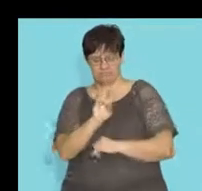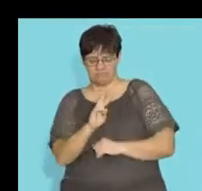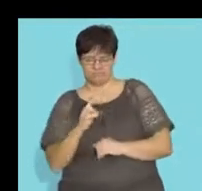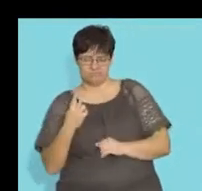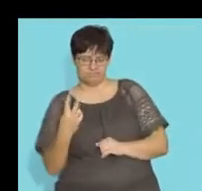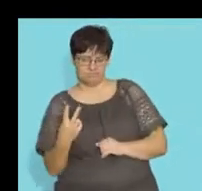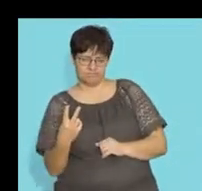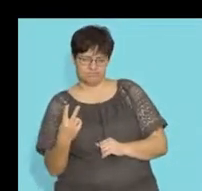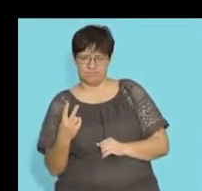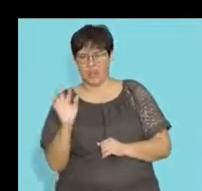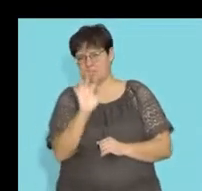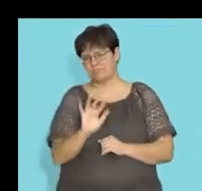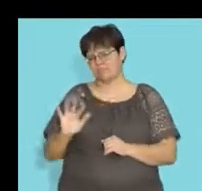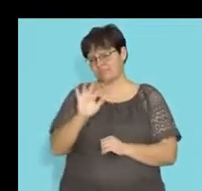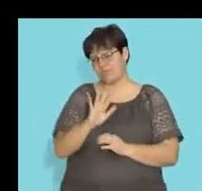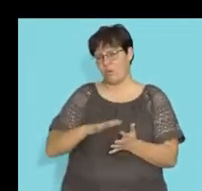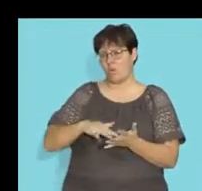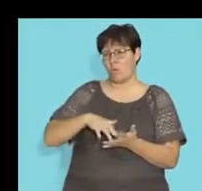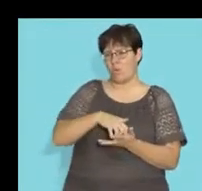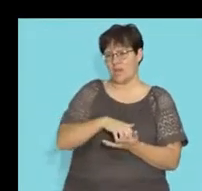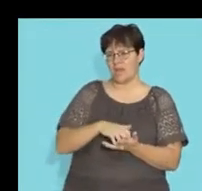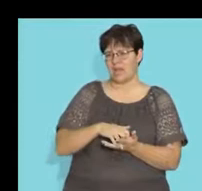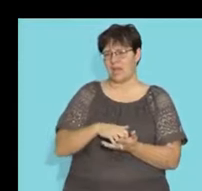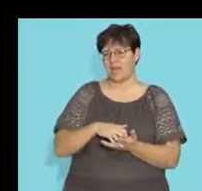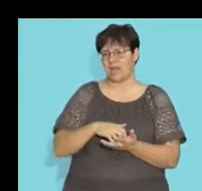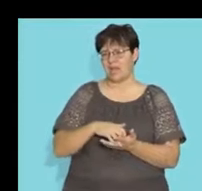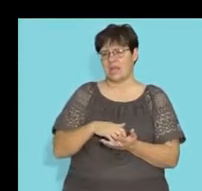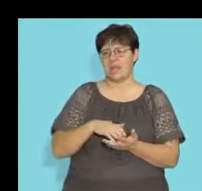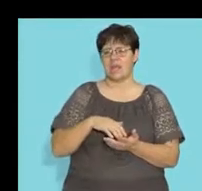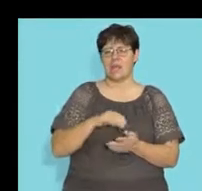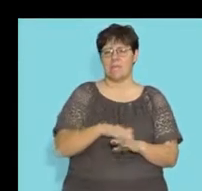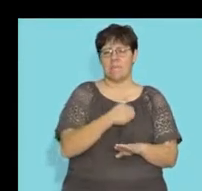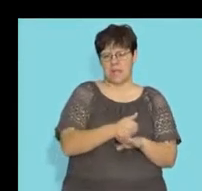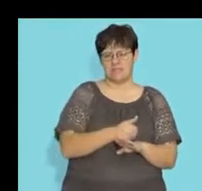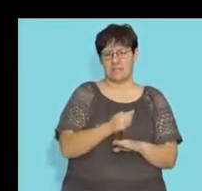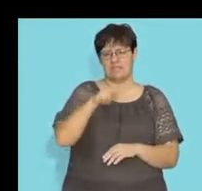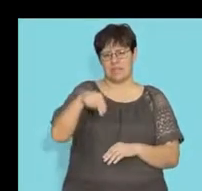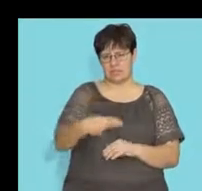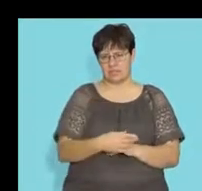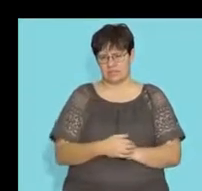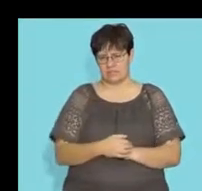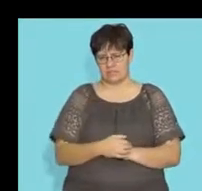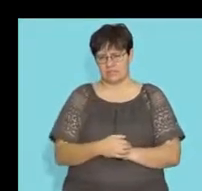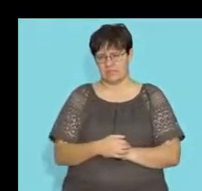color change around a weak basic pH.